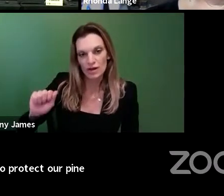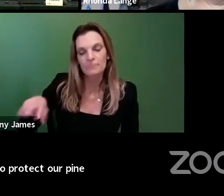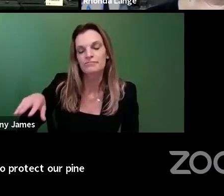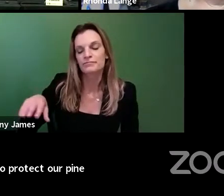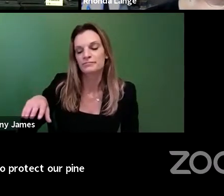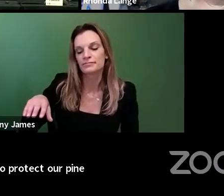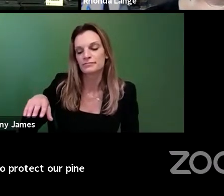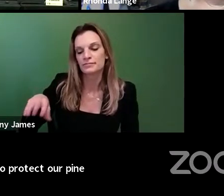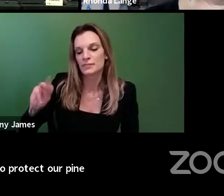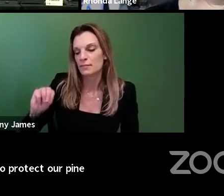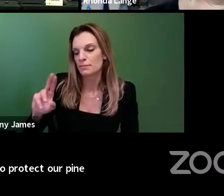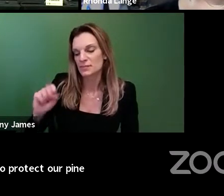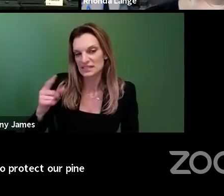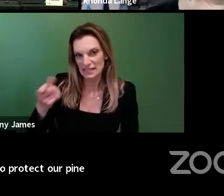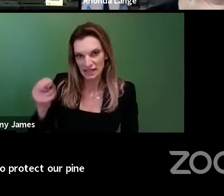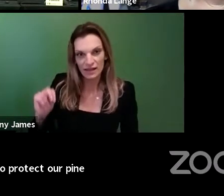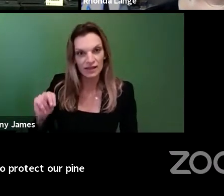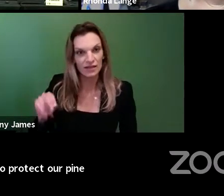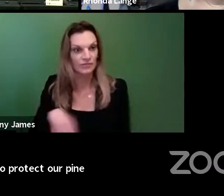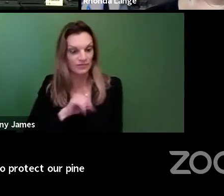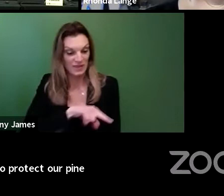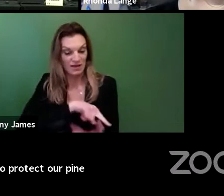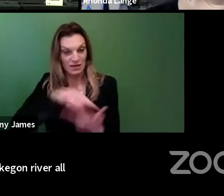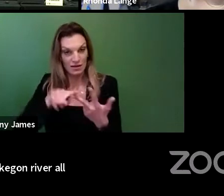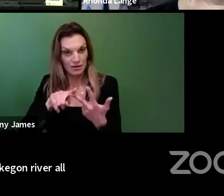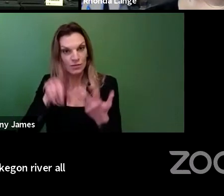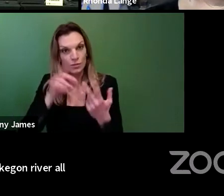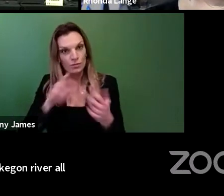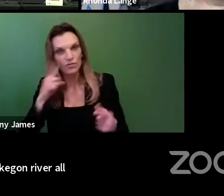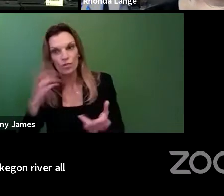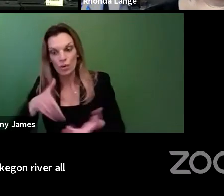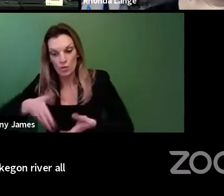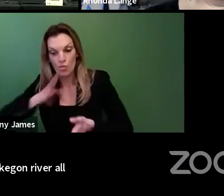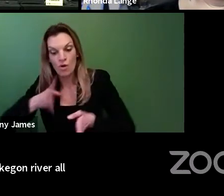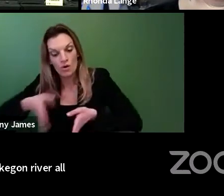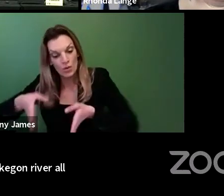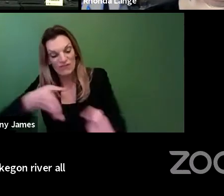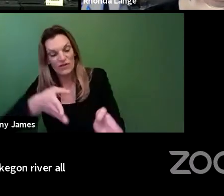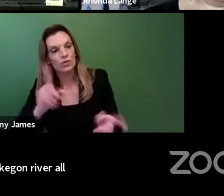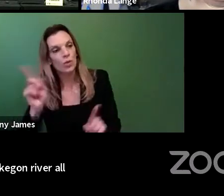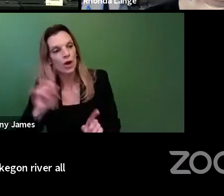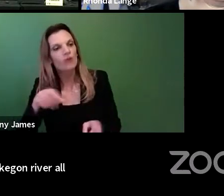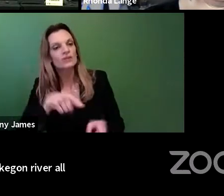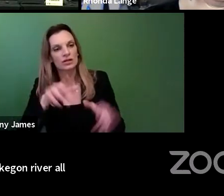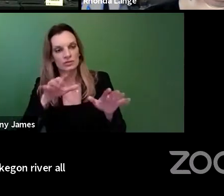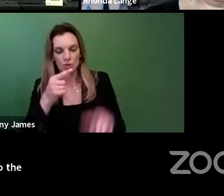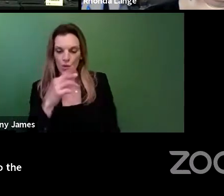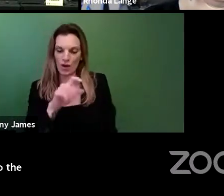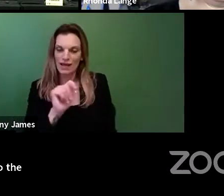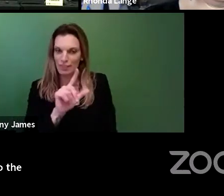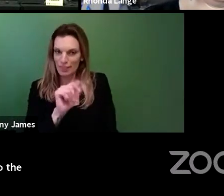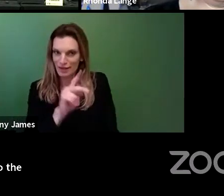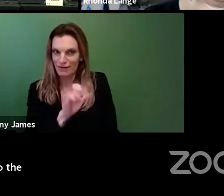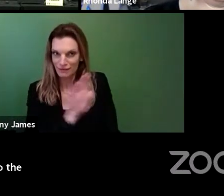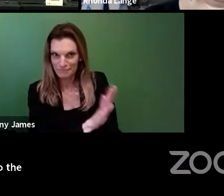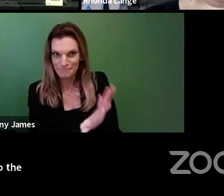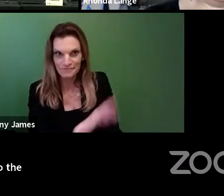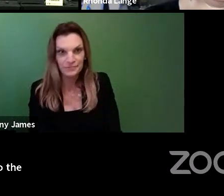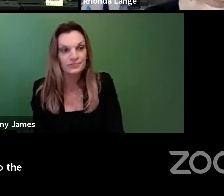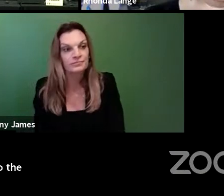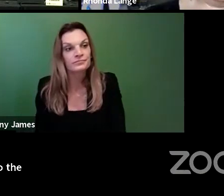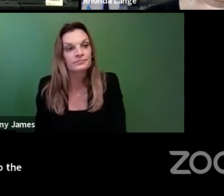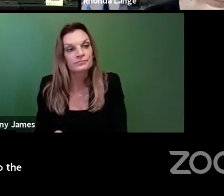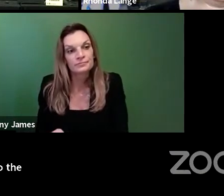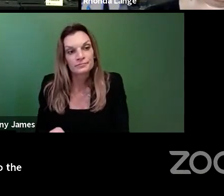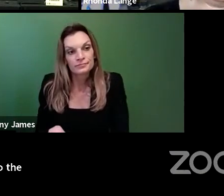All rivers run into the Great Lakes. And I'm concerned, in our western part of Mecosta